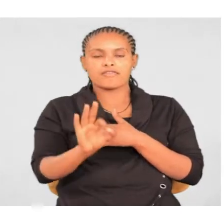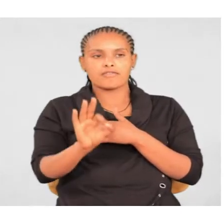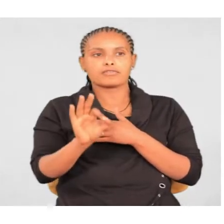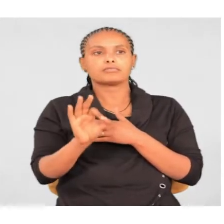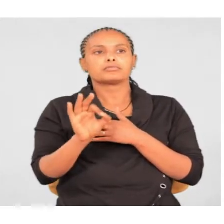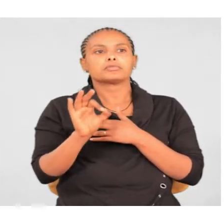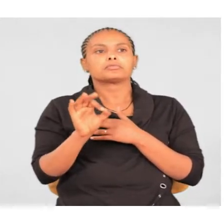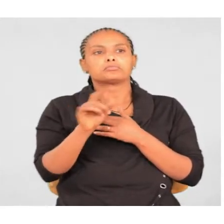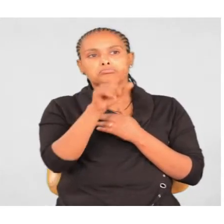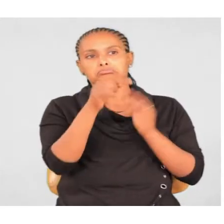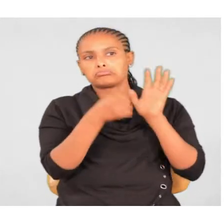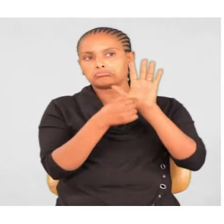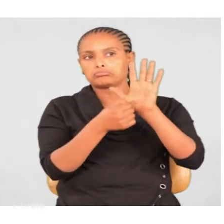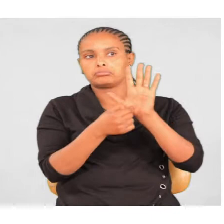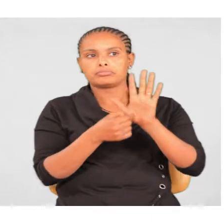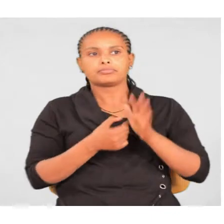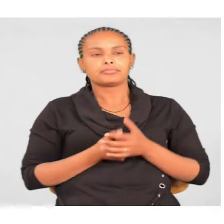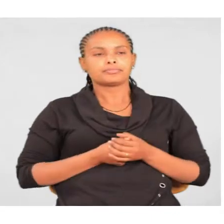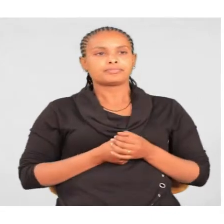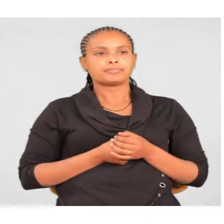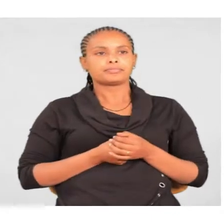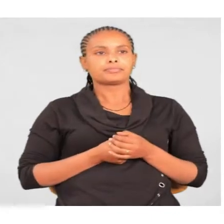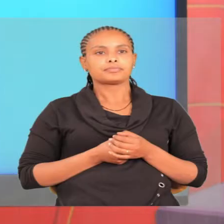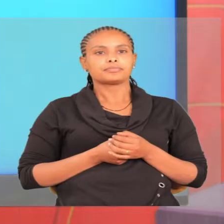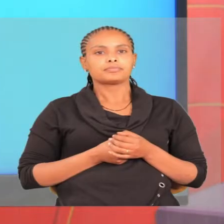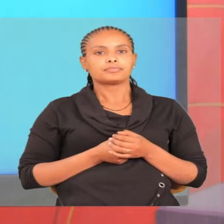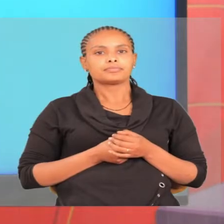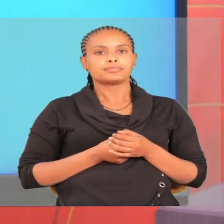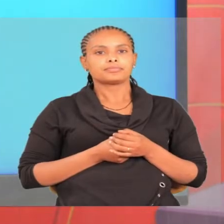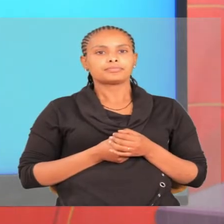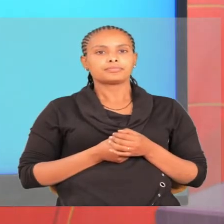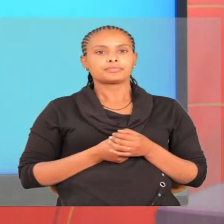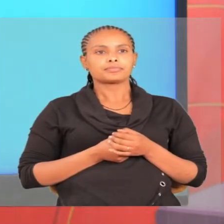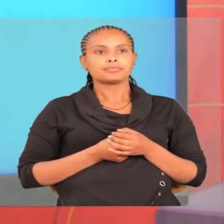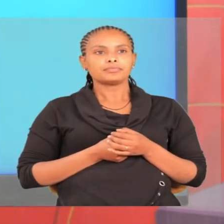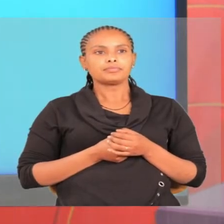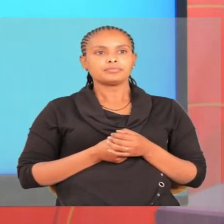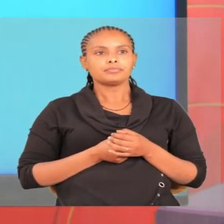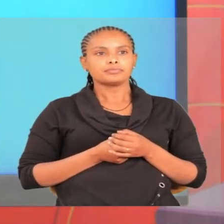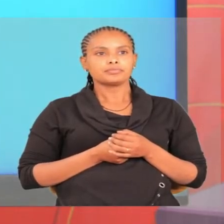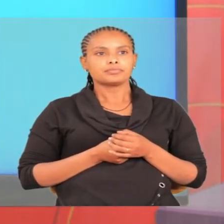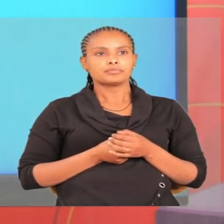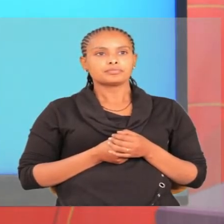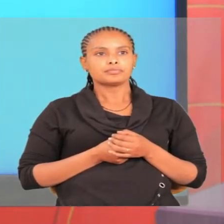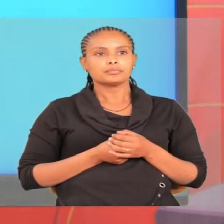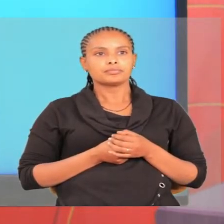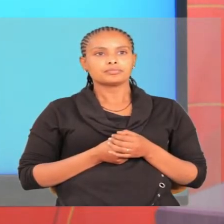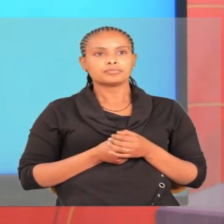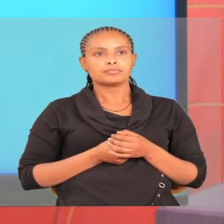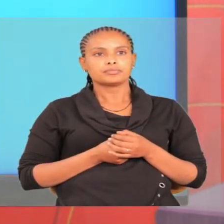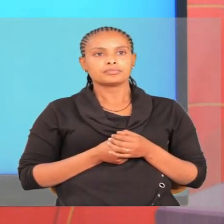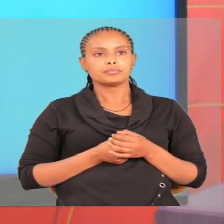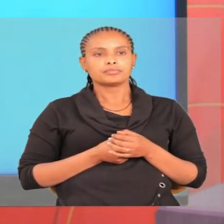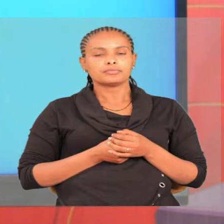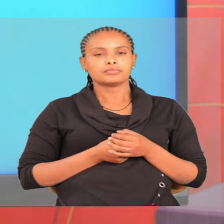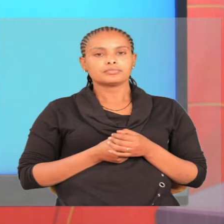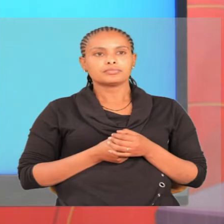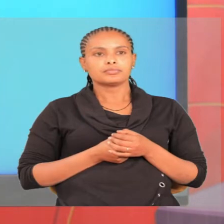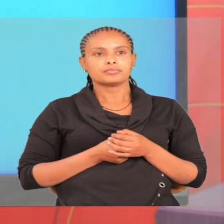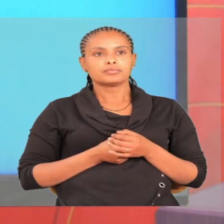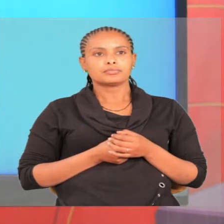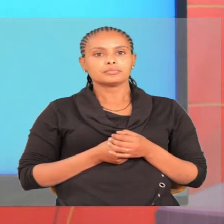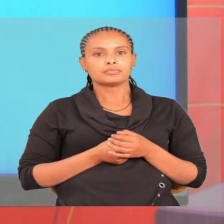to the power A times concentration of B to the power of B equal reverse rate depend on concentration of